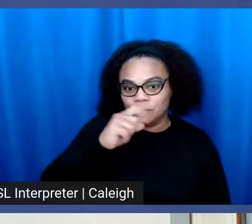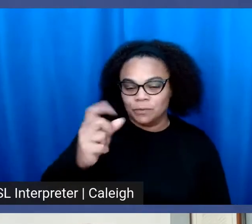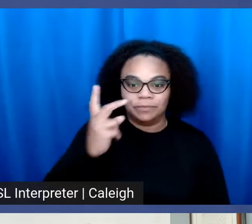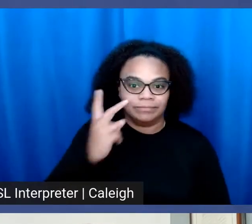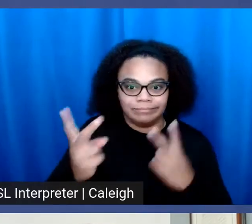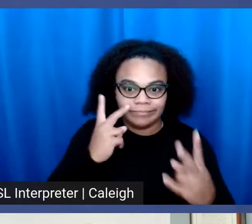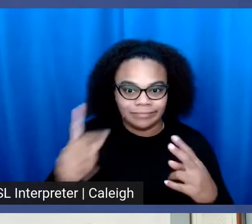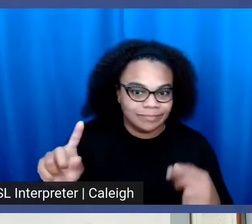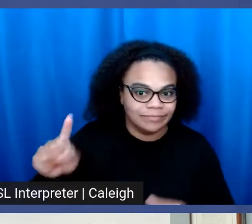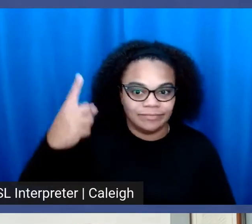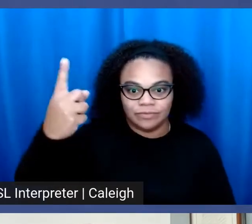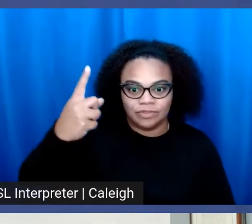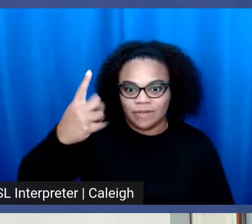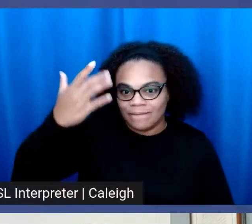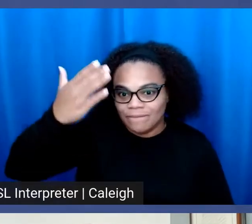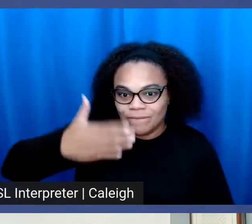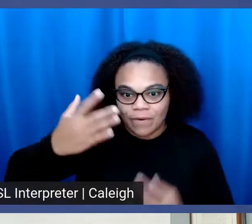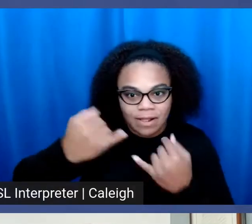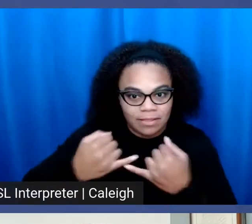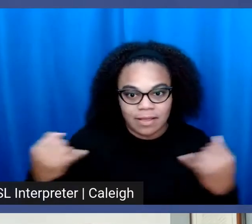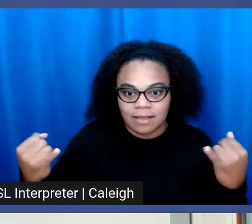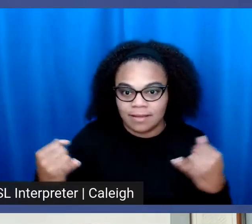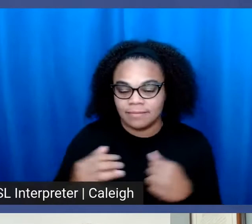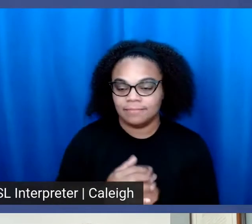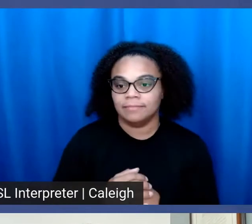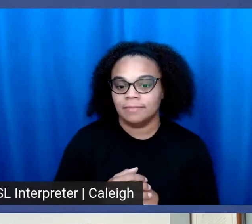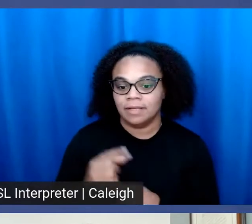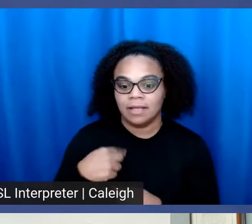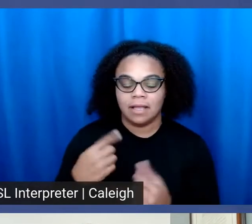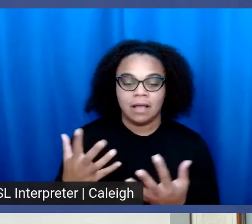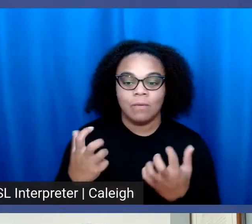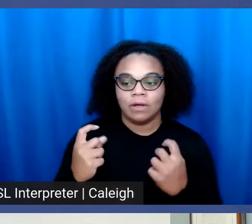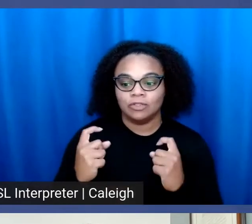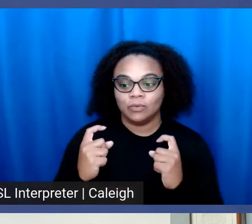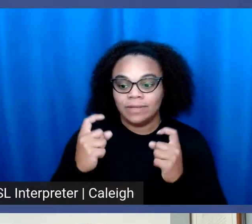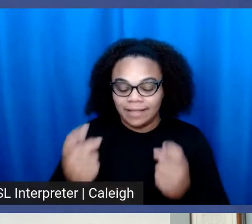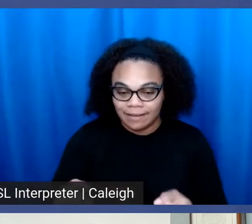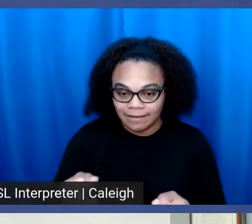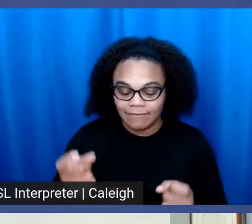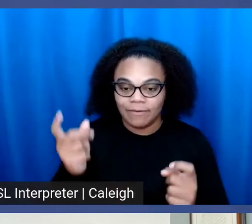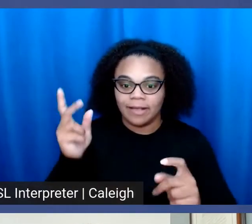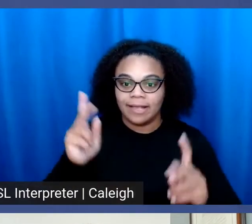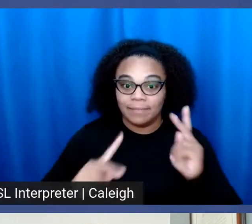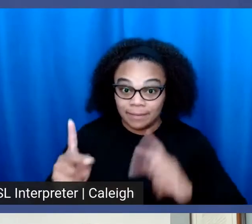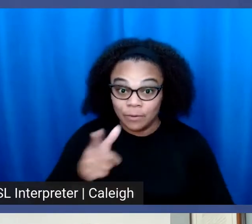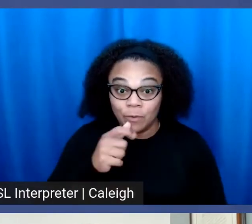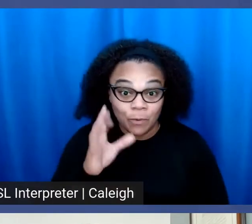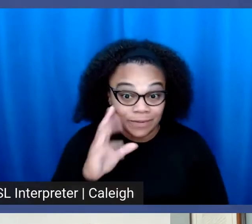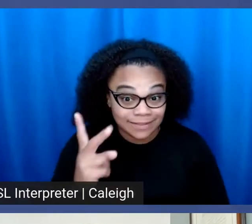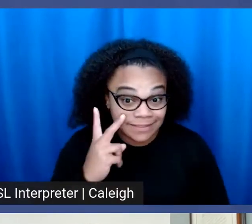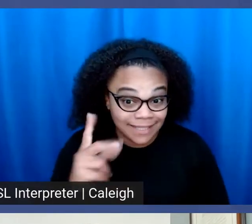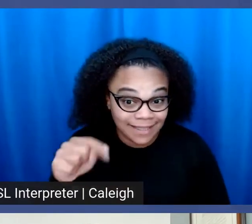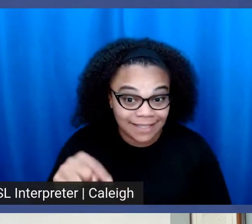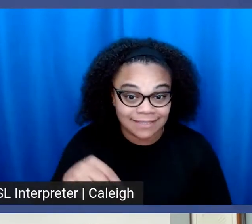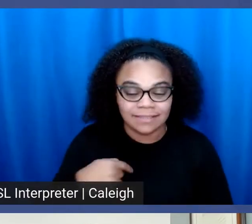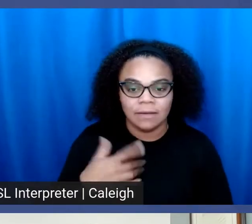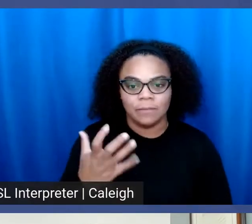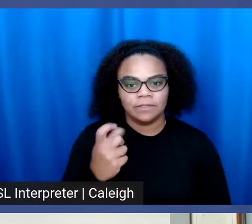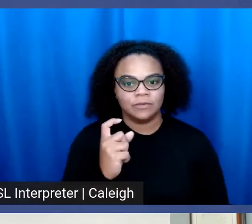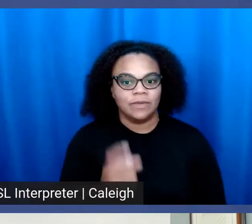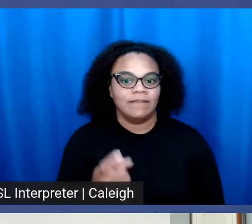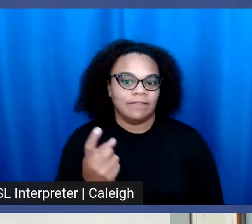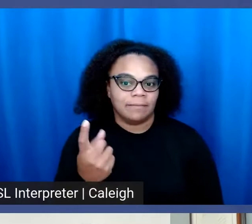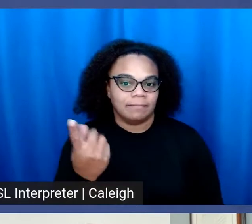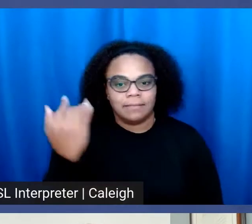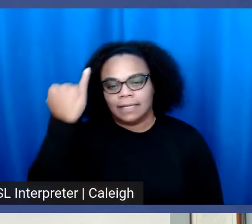I want to give the people who will see this some idea of what they can